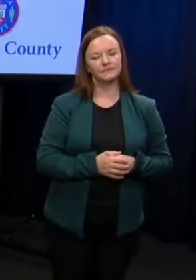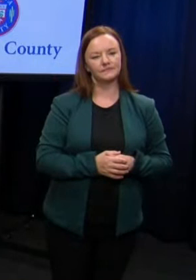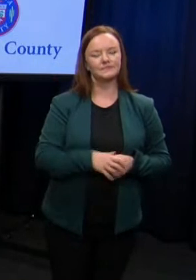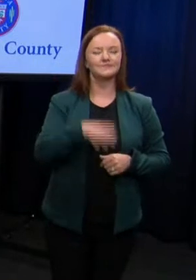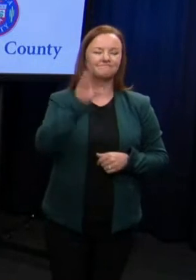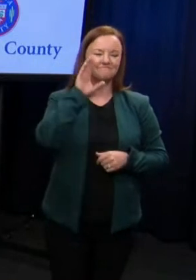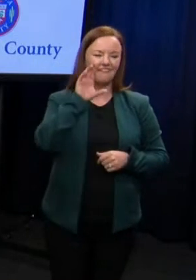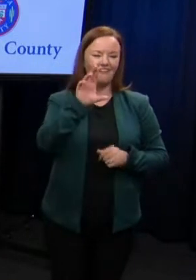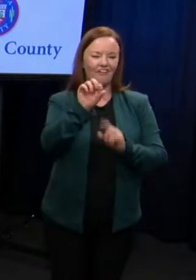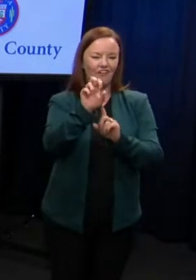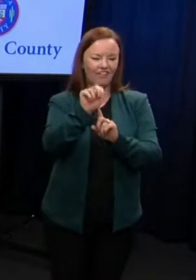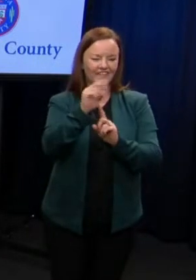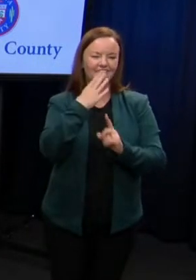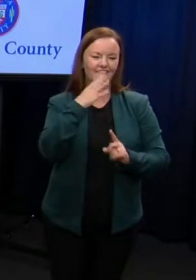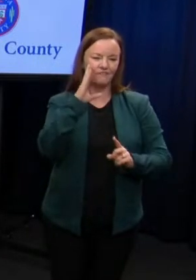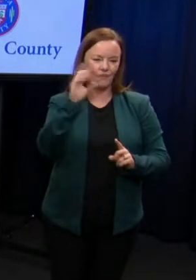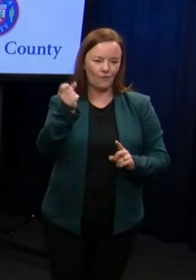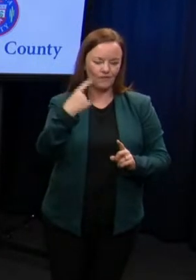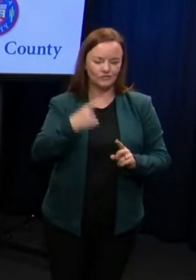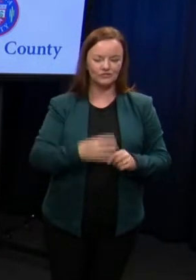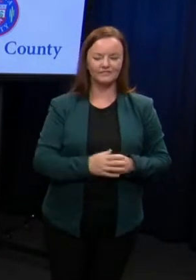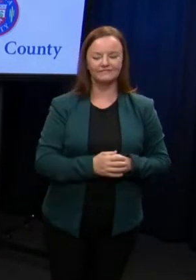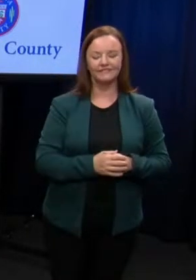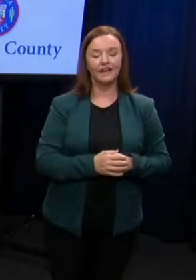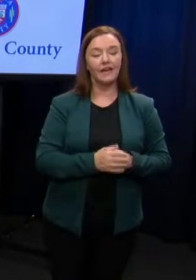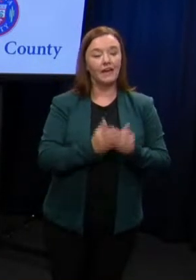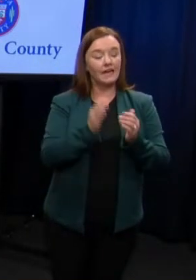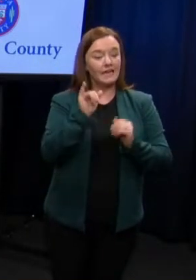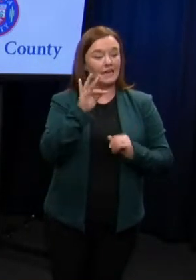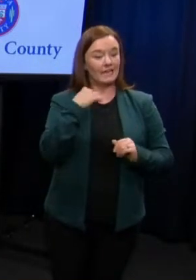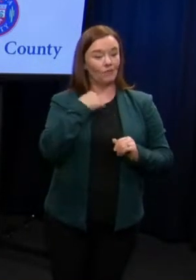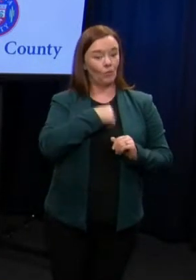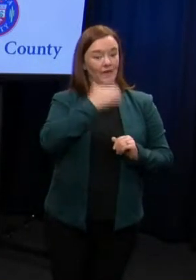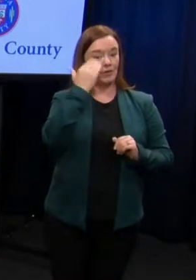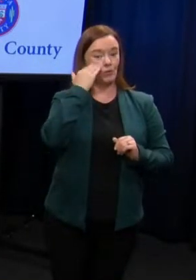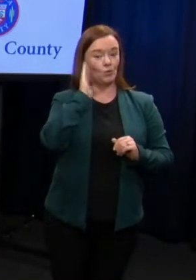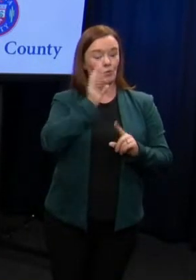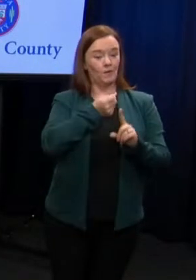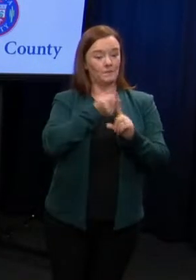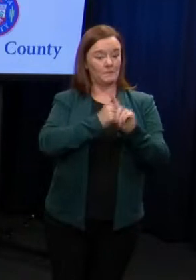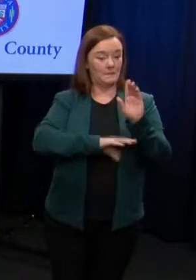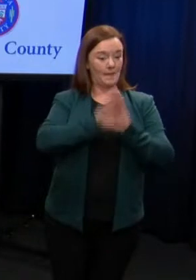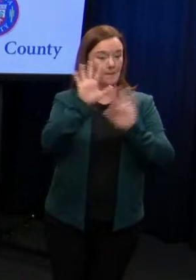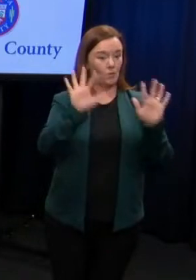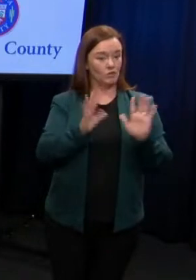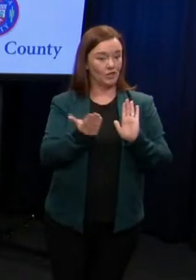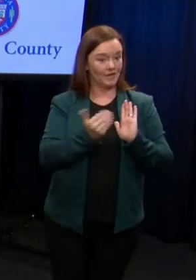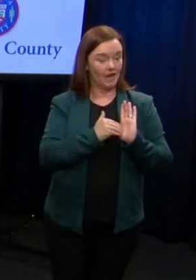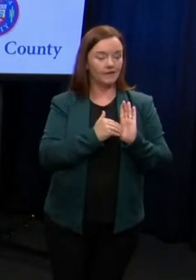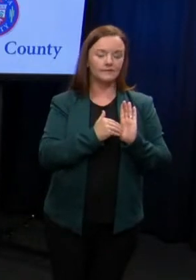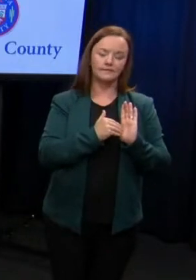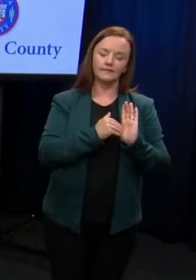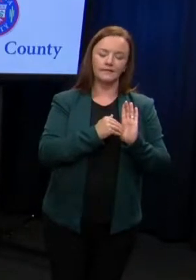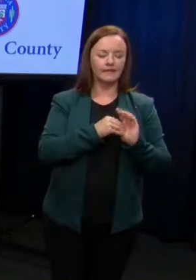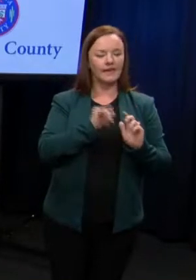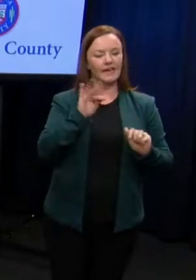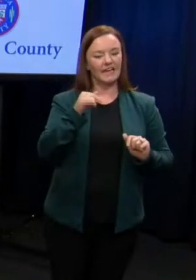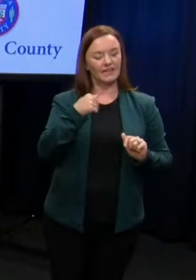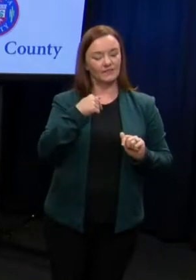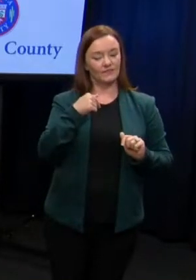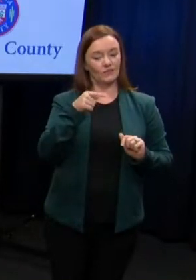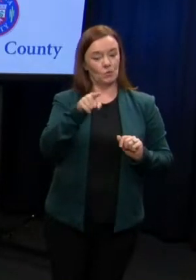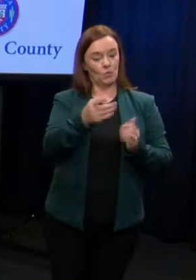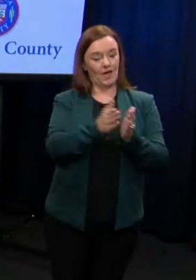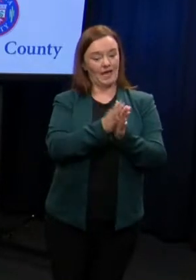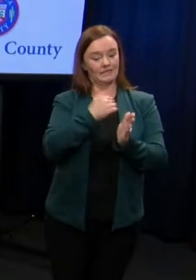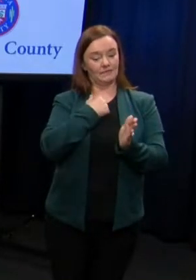Hi, Colleen. Thank you for that. Asking if we knew we would be here again. Certainly, if you would have asked me when this started